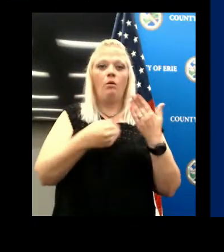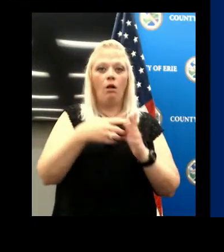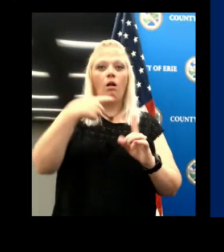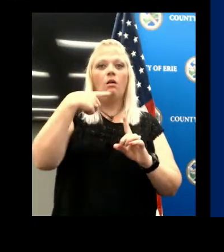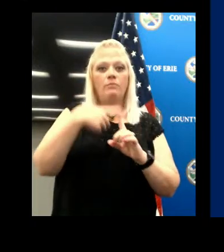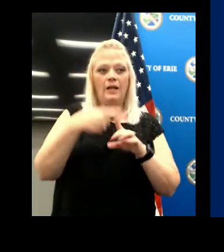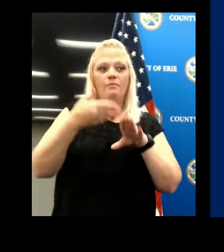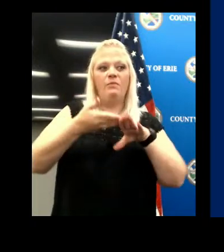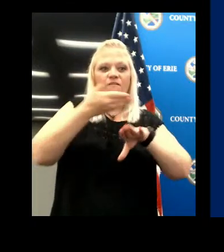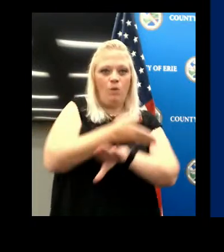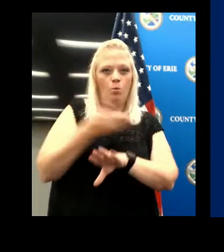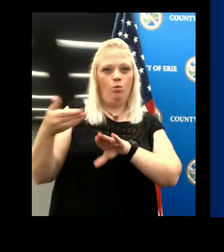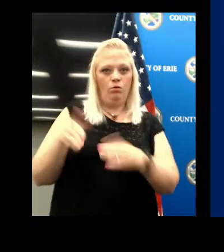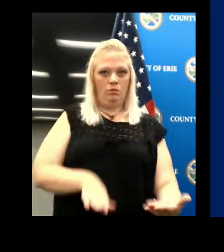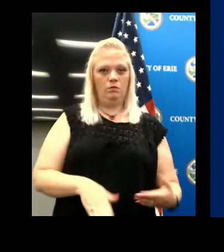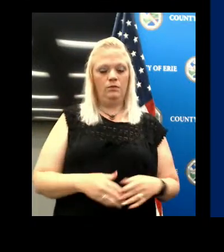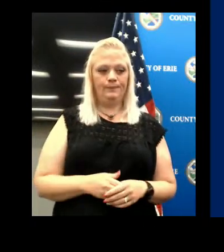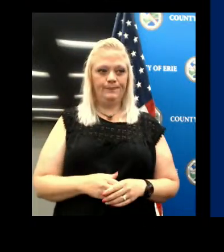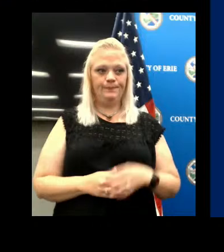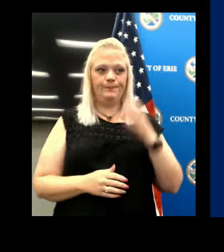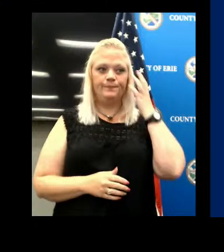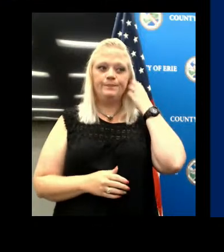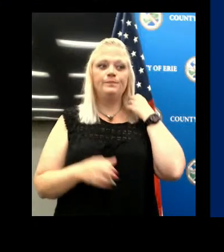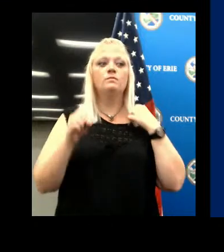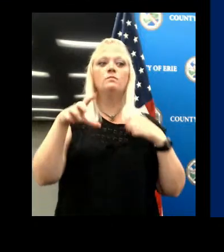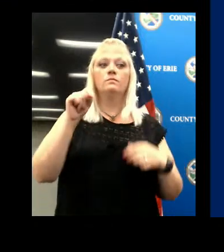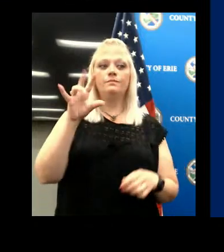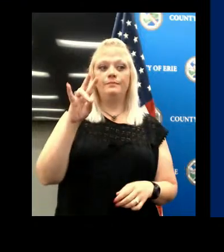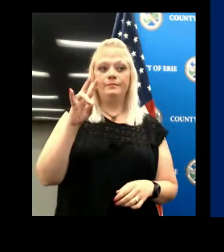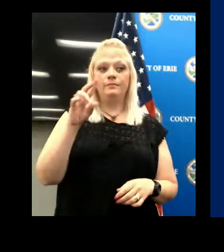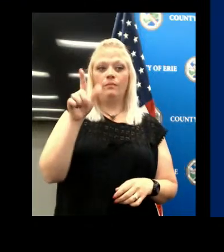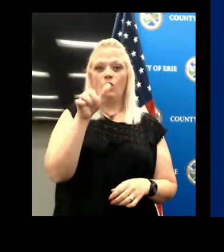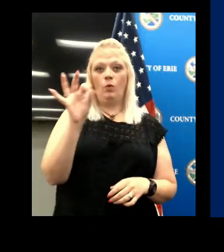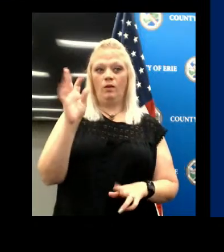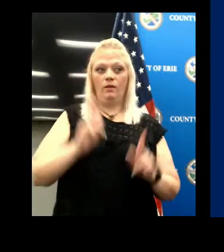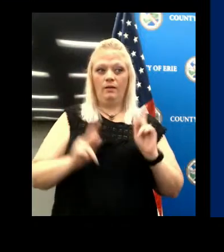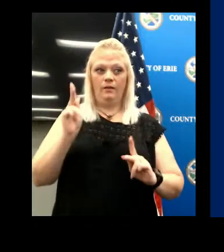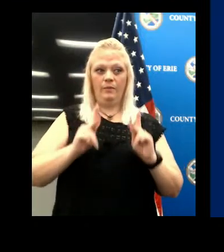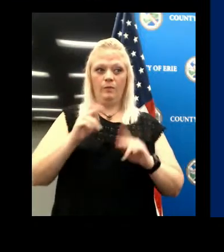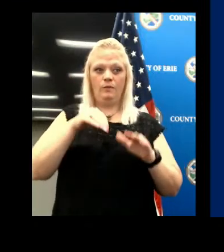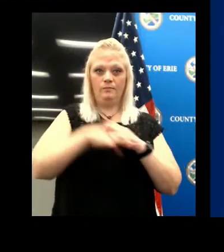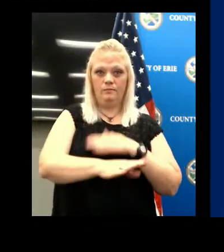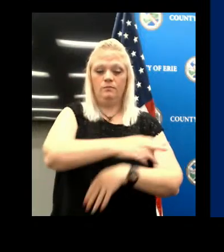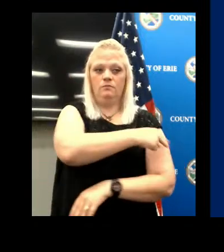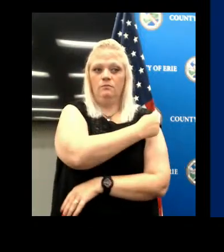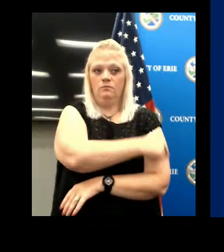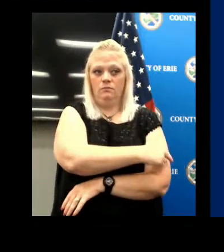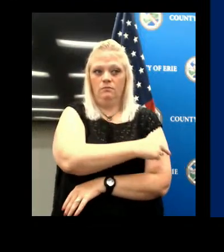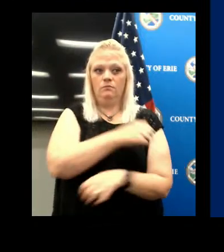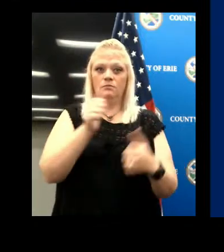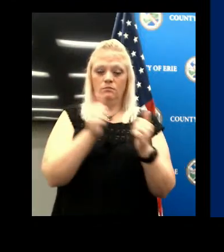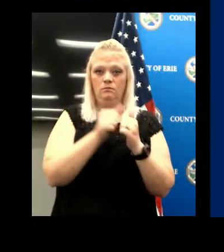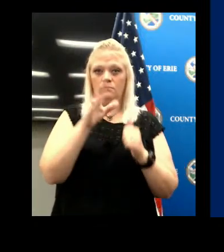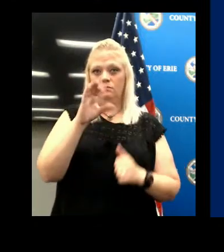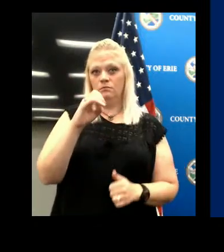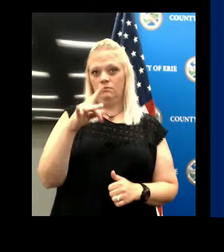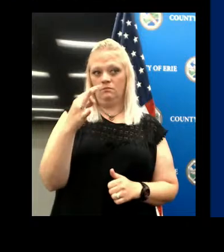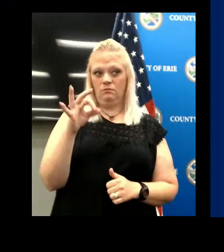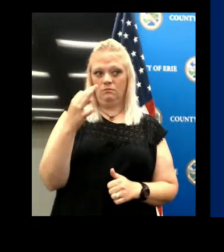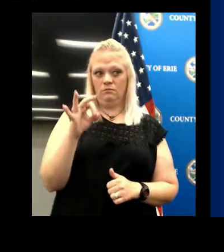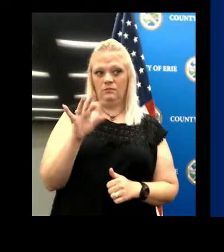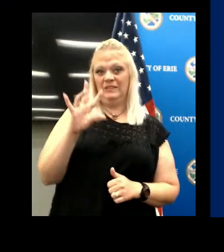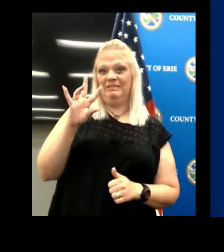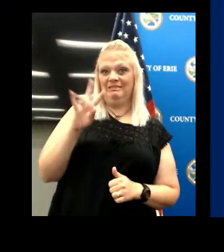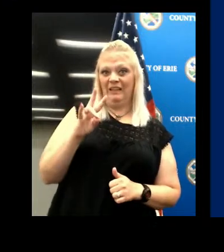positive before they died. On September 7th, there were 29 individuals admitted to Erie County hospitals for COVID-19. 7